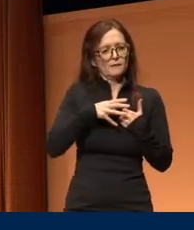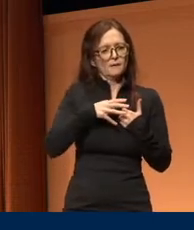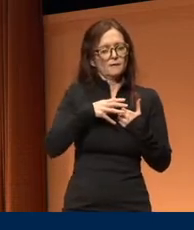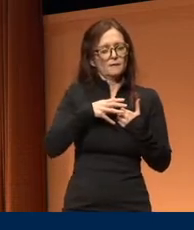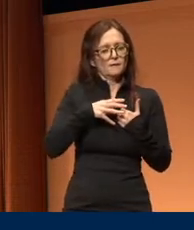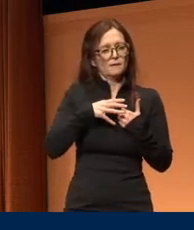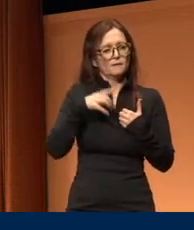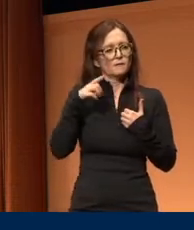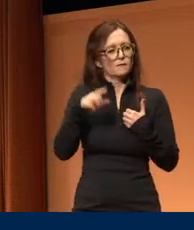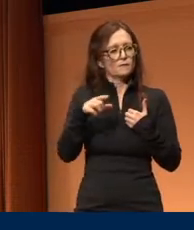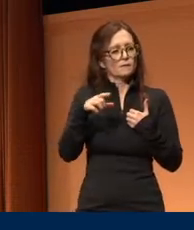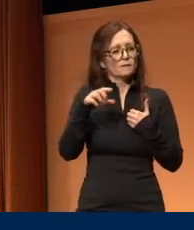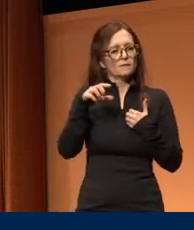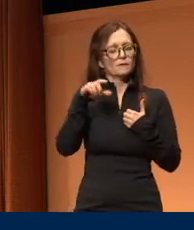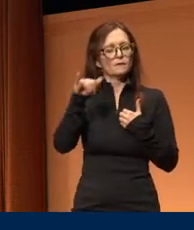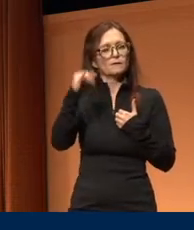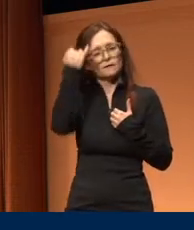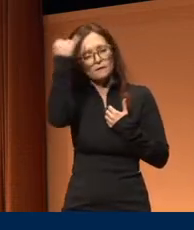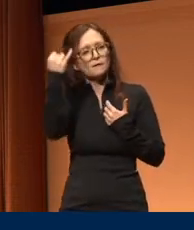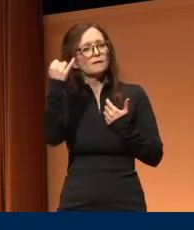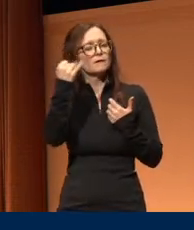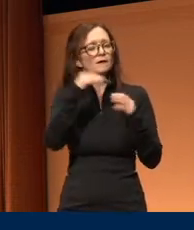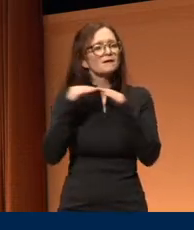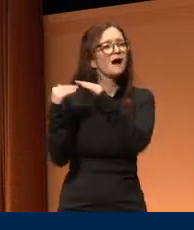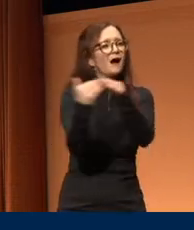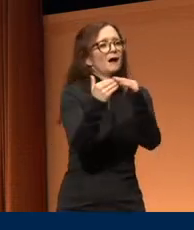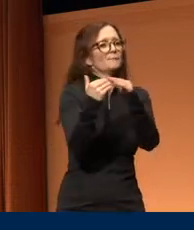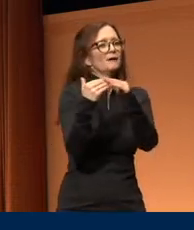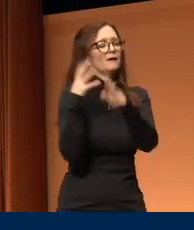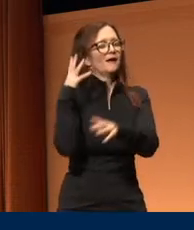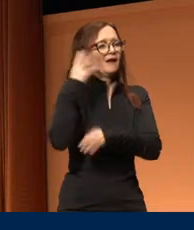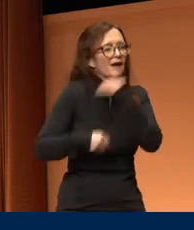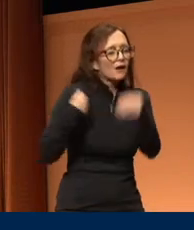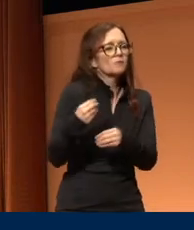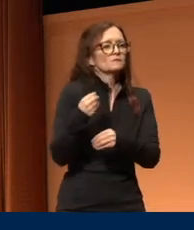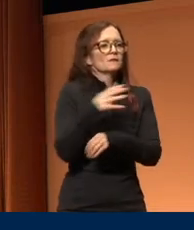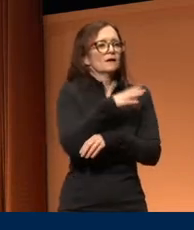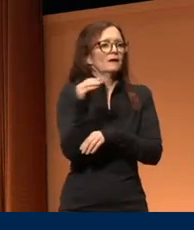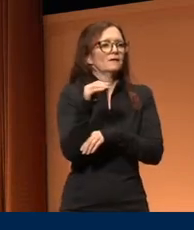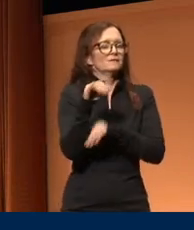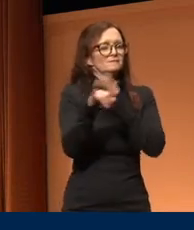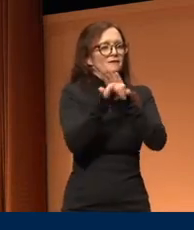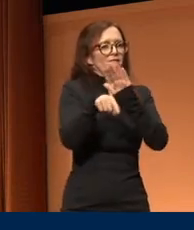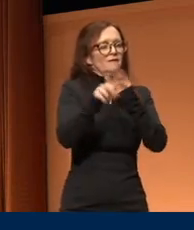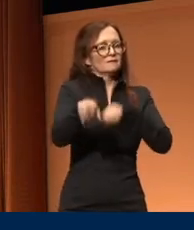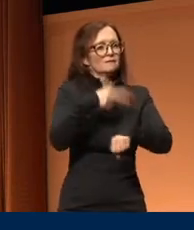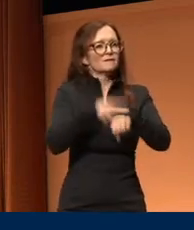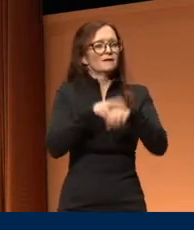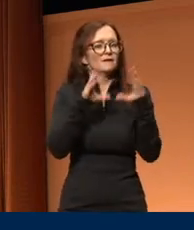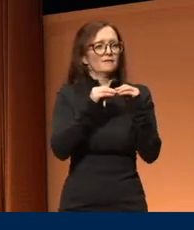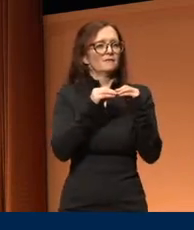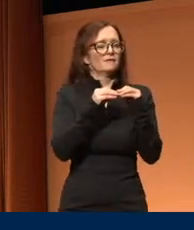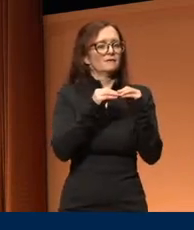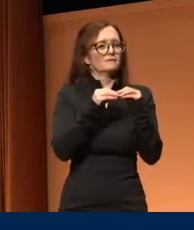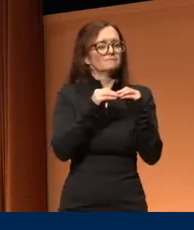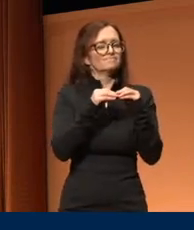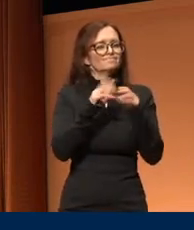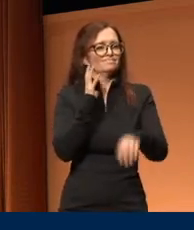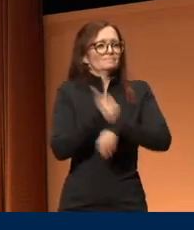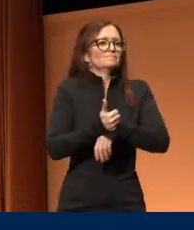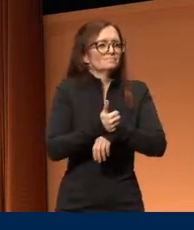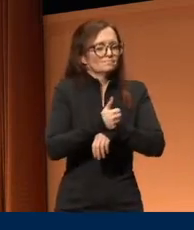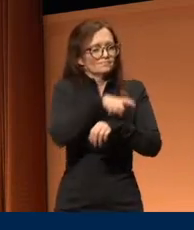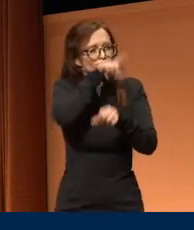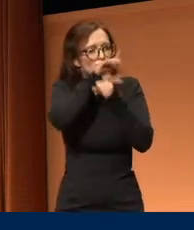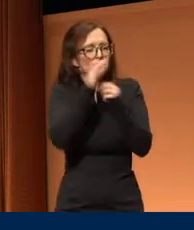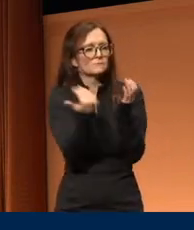historian Ernest Renan's idea of the common heritage and the everyday plebiscite of the nation that the convention had reaffirmed.